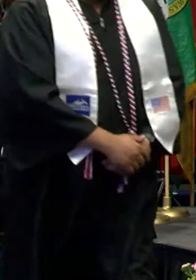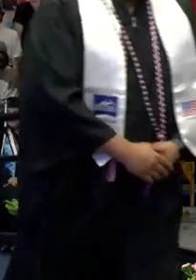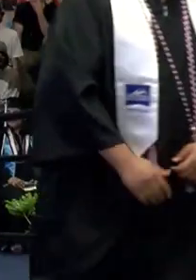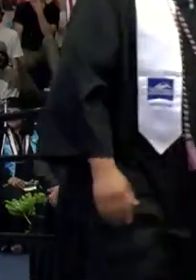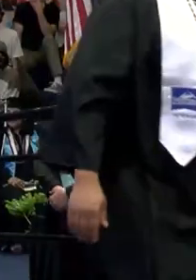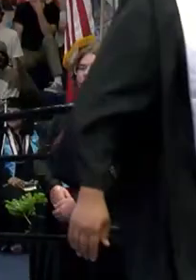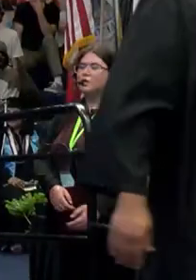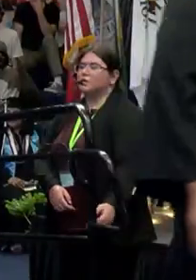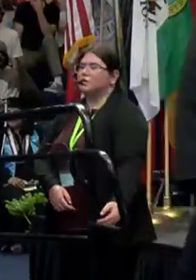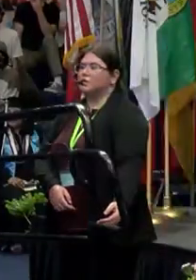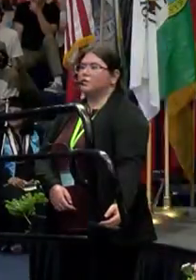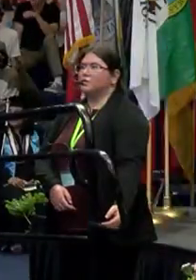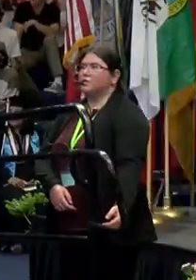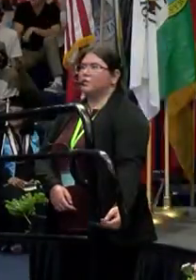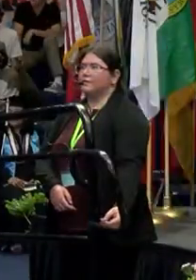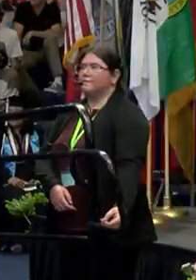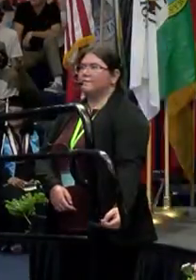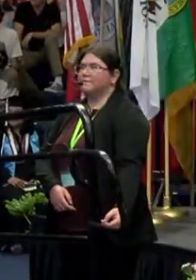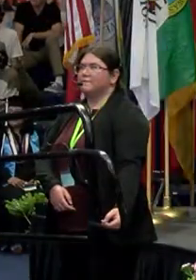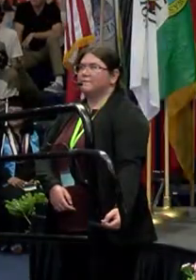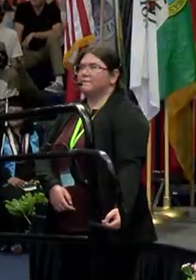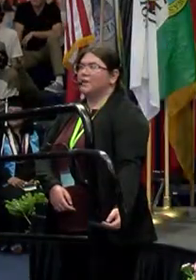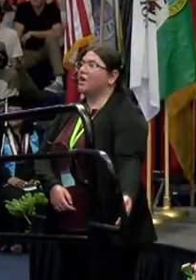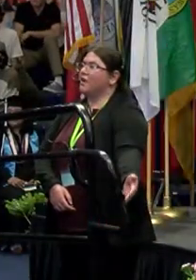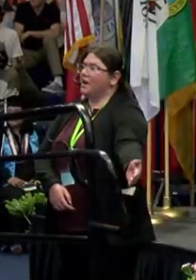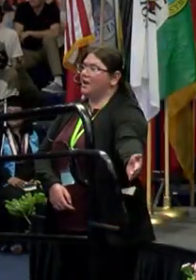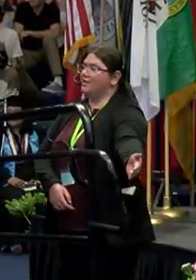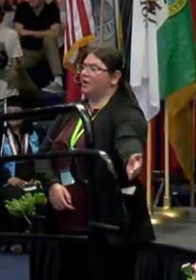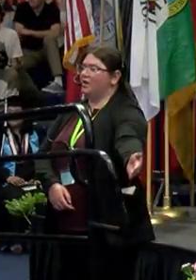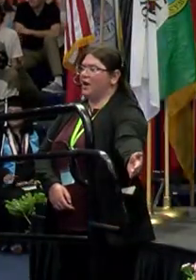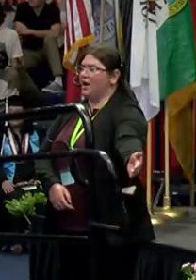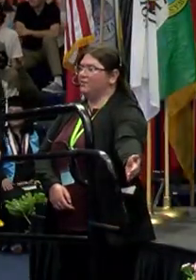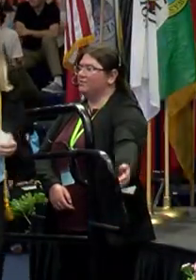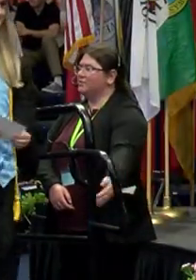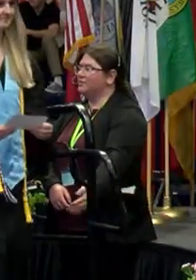Clemente Armendariz, outstanding graduate in psychology.